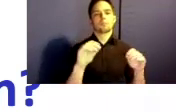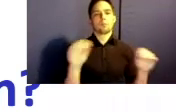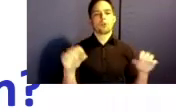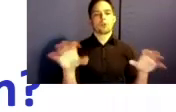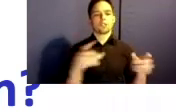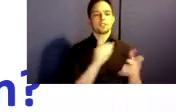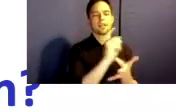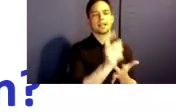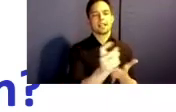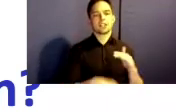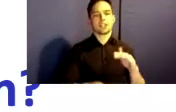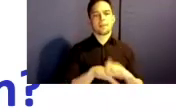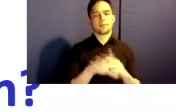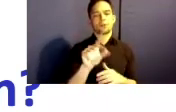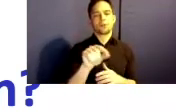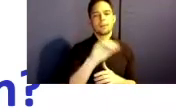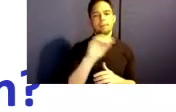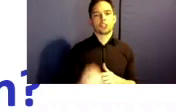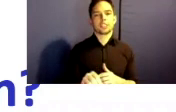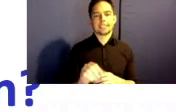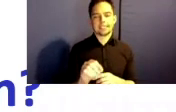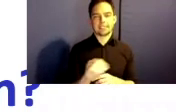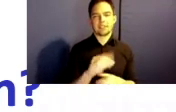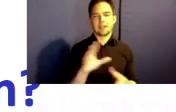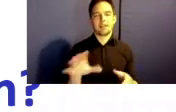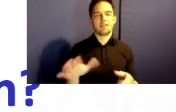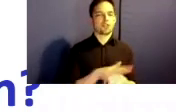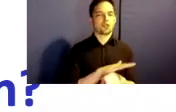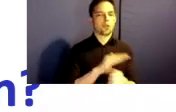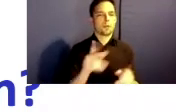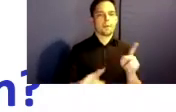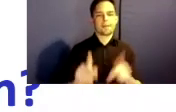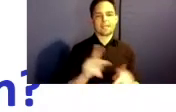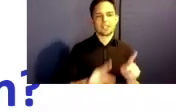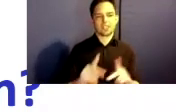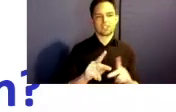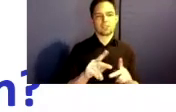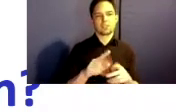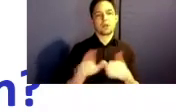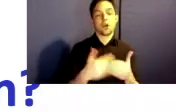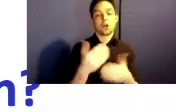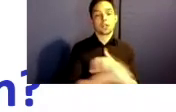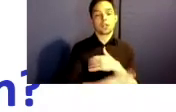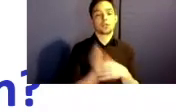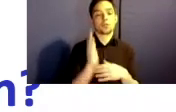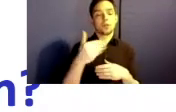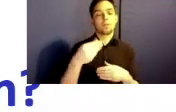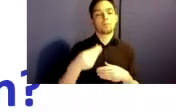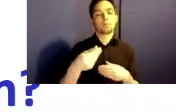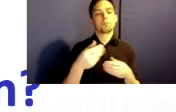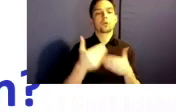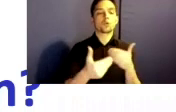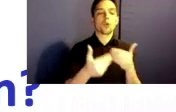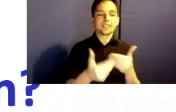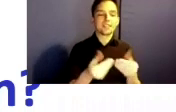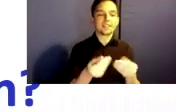to 20% of total population. All countries will receive progressively the doses.